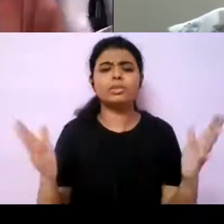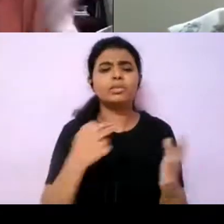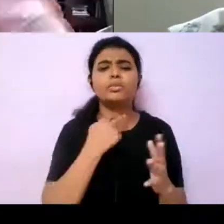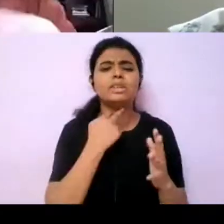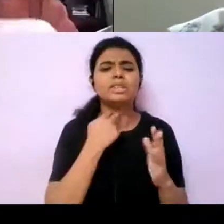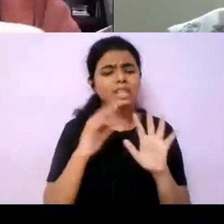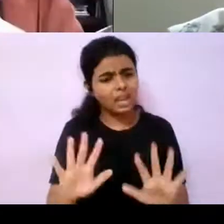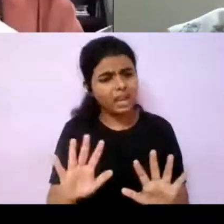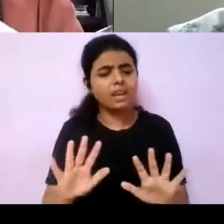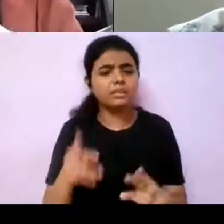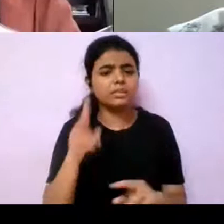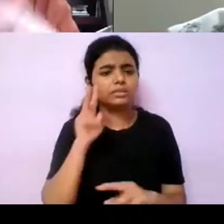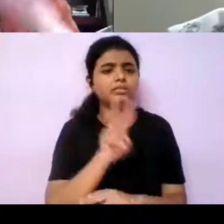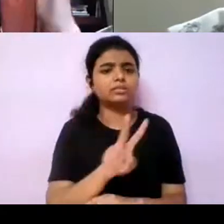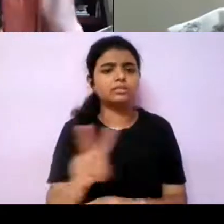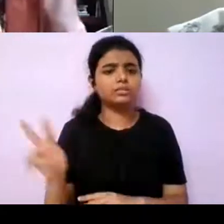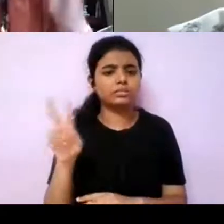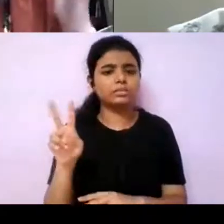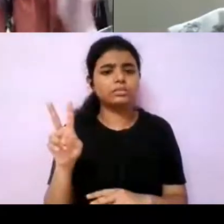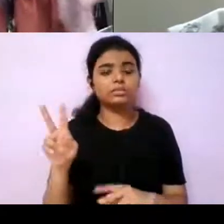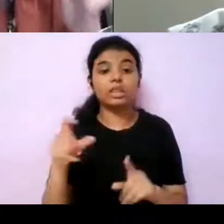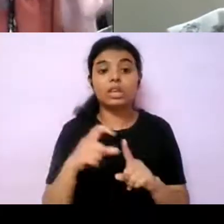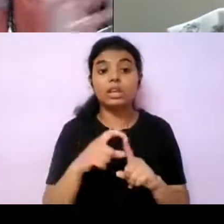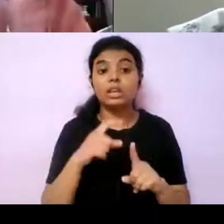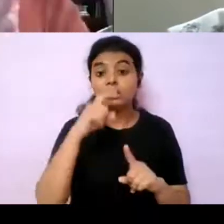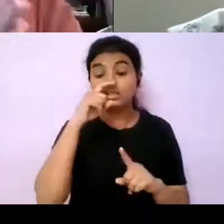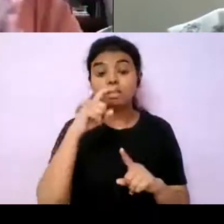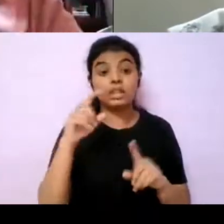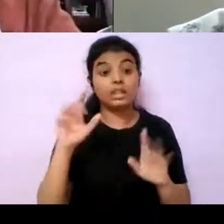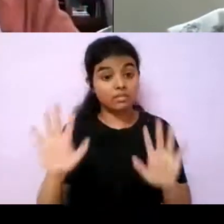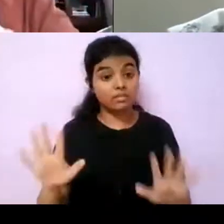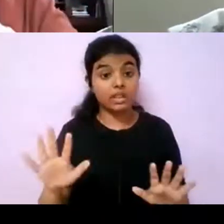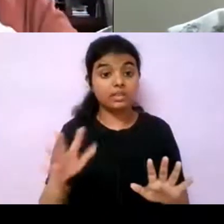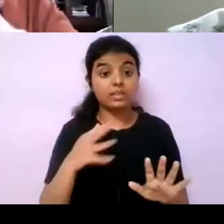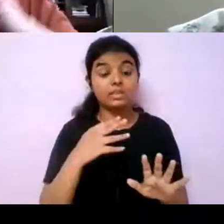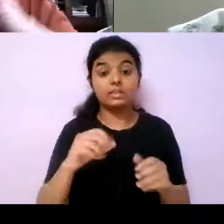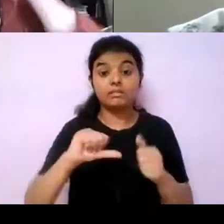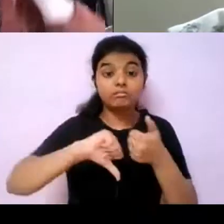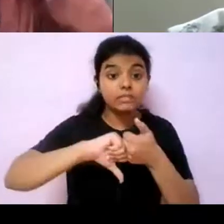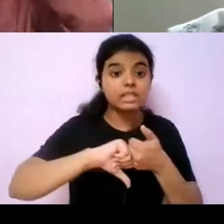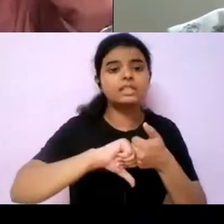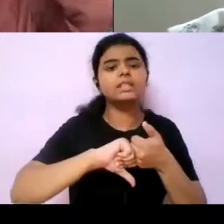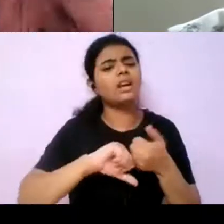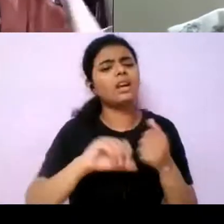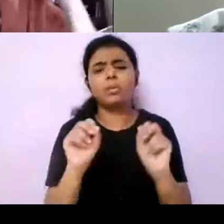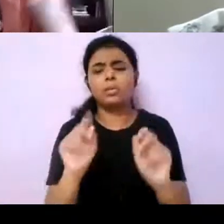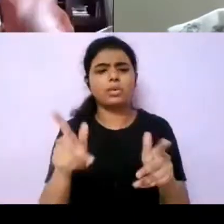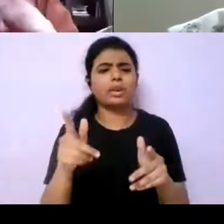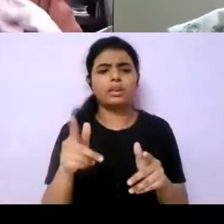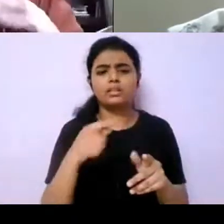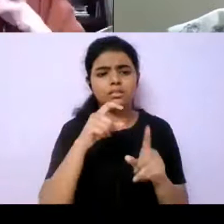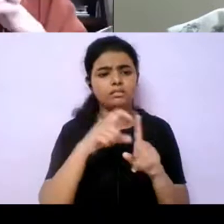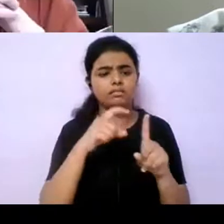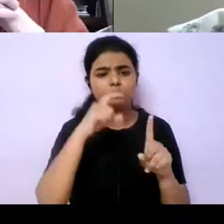the dignity of risk taking, I think, is the expression in the disability community